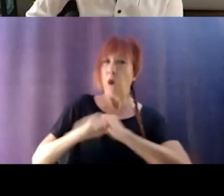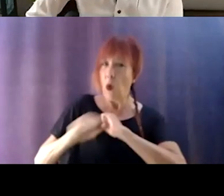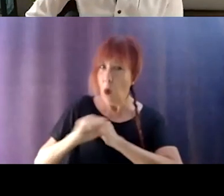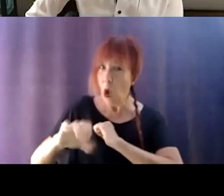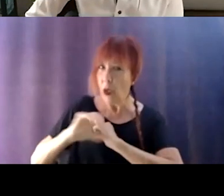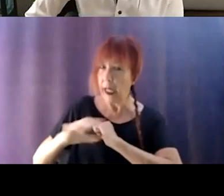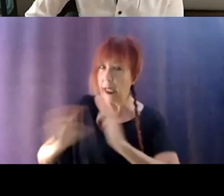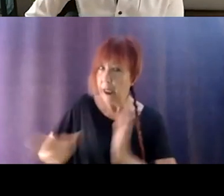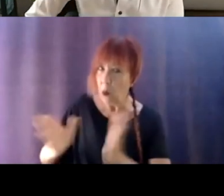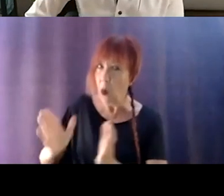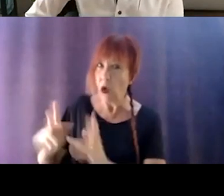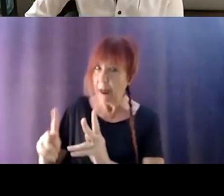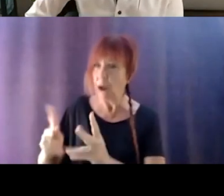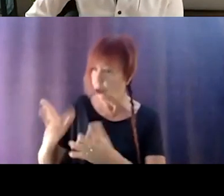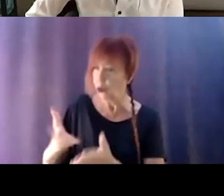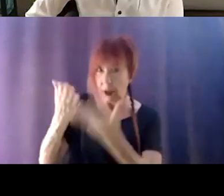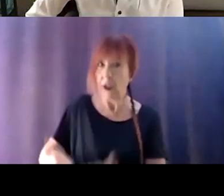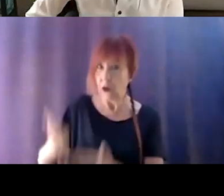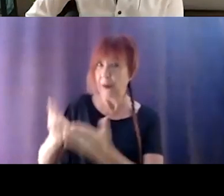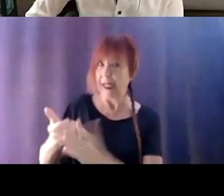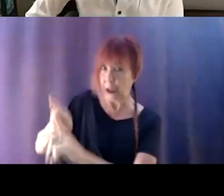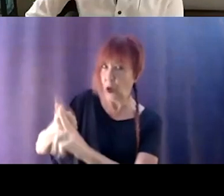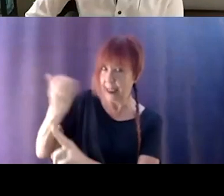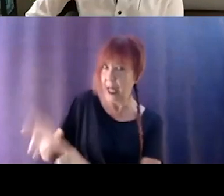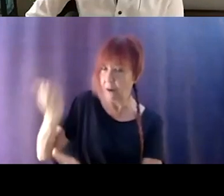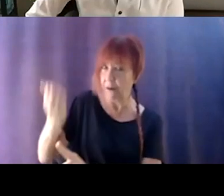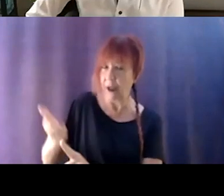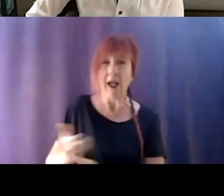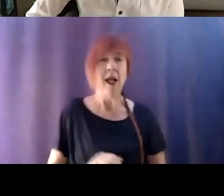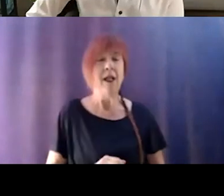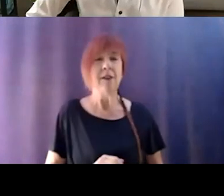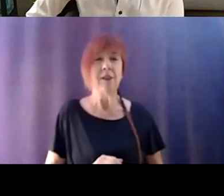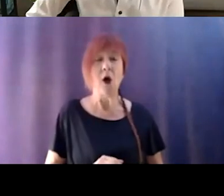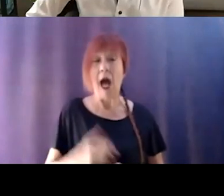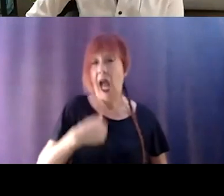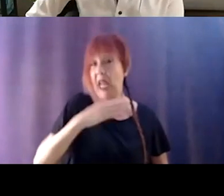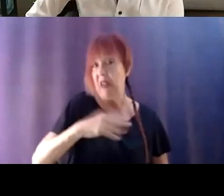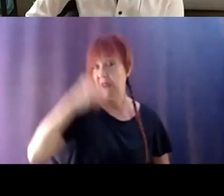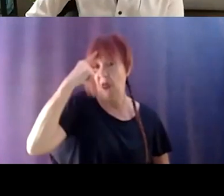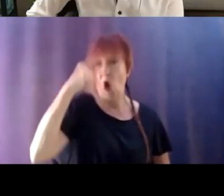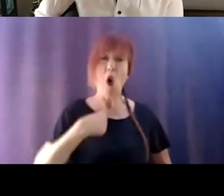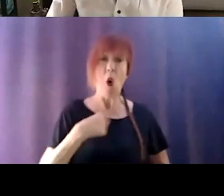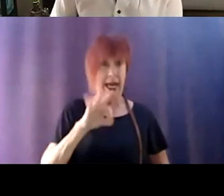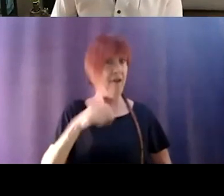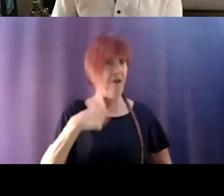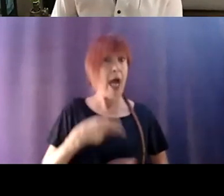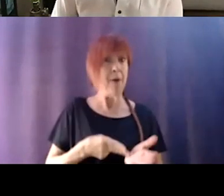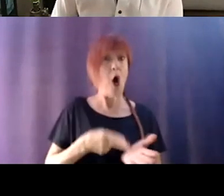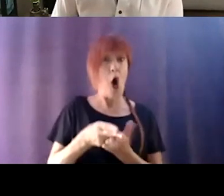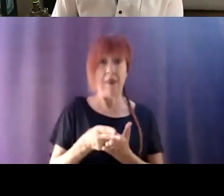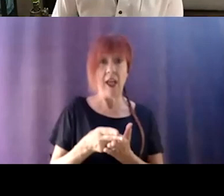And I was never imagined that the fact to be authentic will lead me today where I am on this social